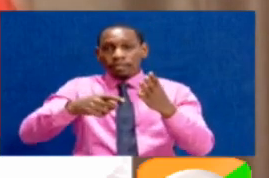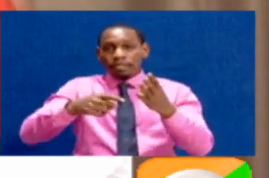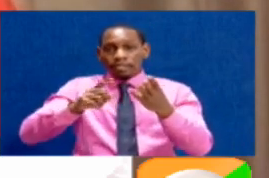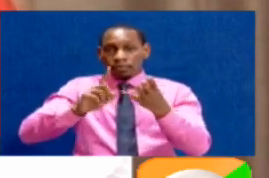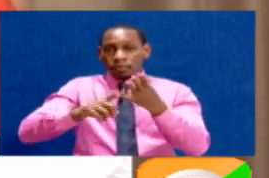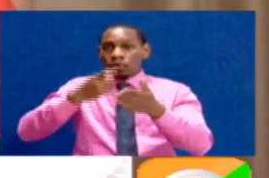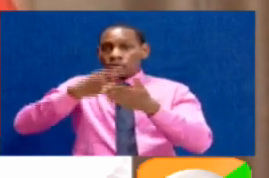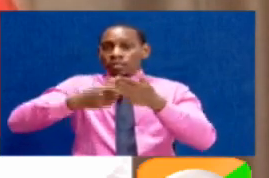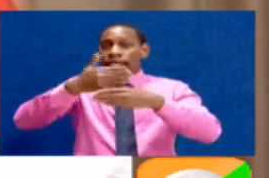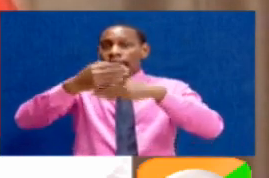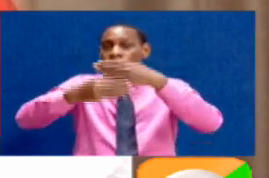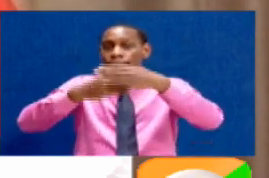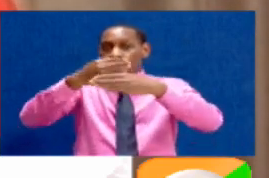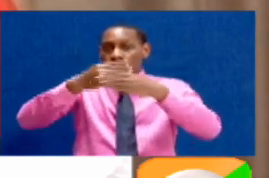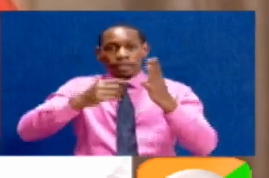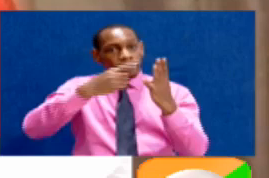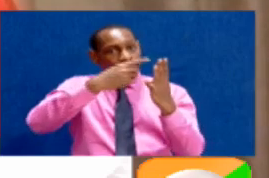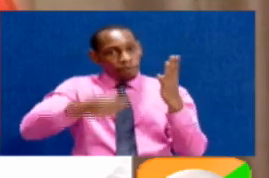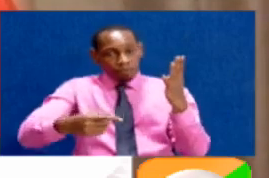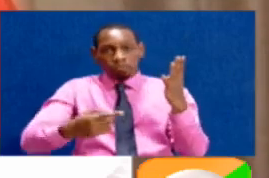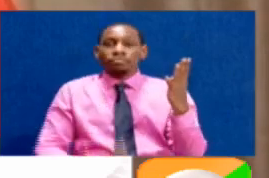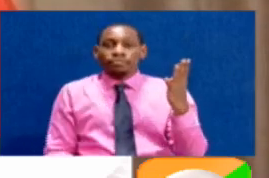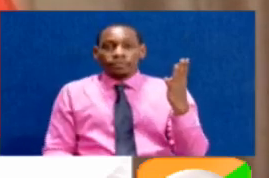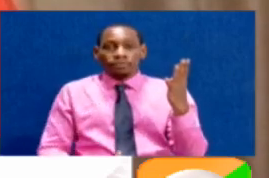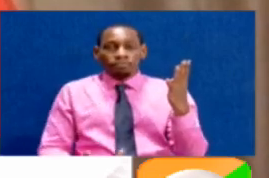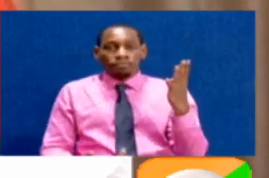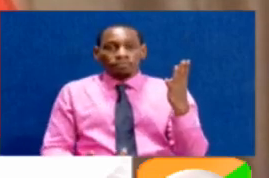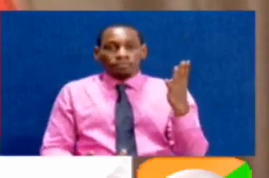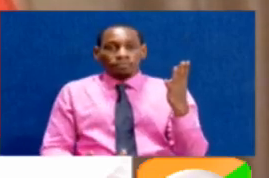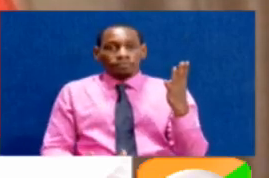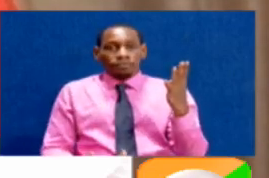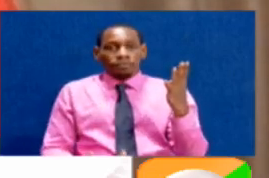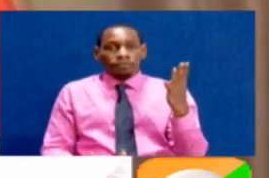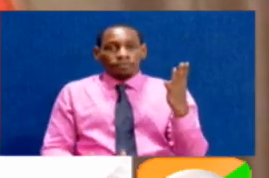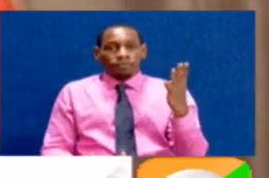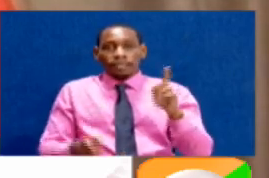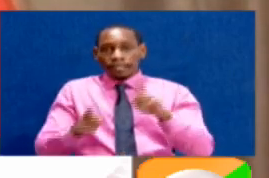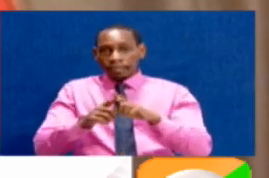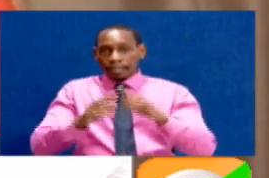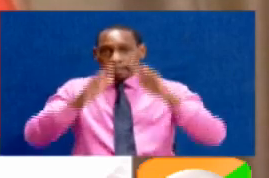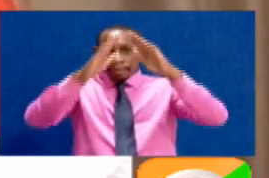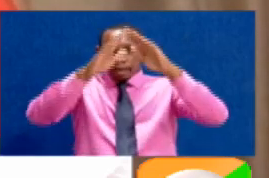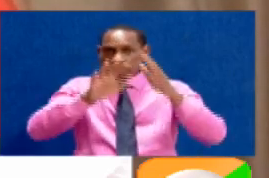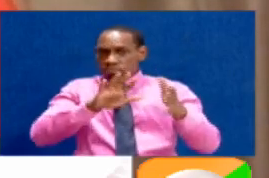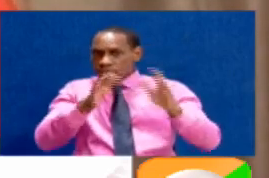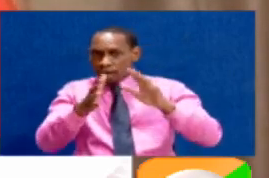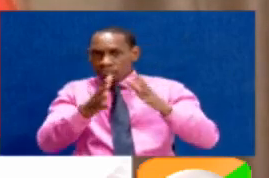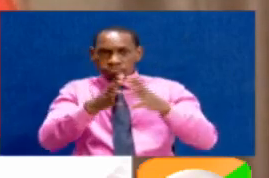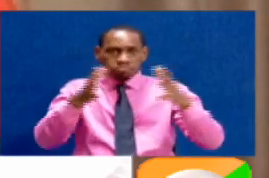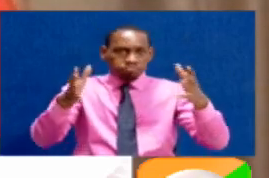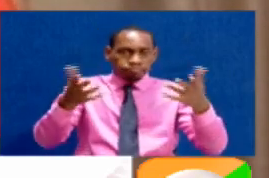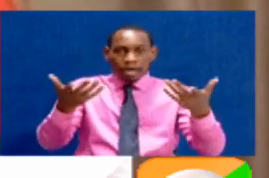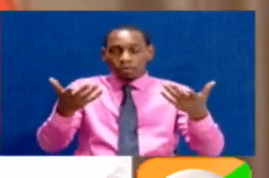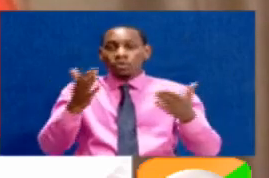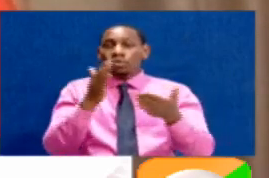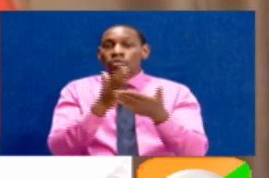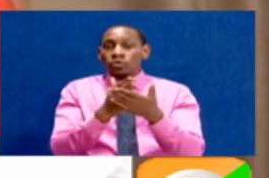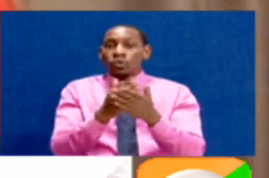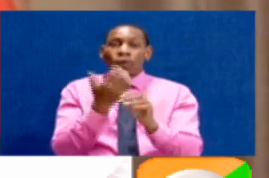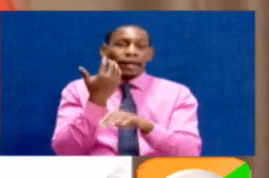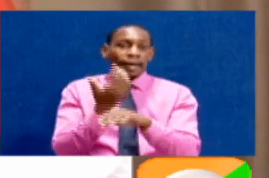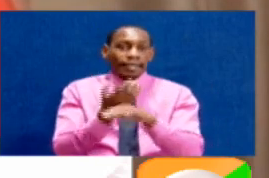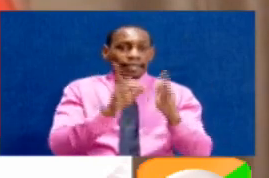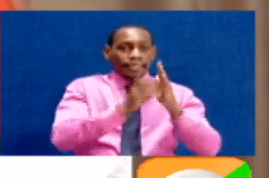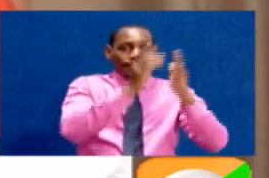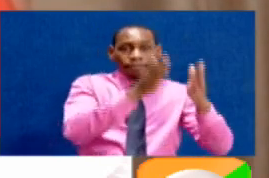the cost of construction. So when you look at that and the size of the house, it's very difficult that